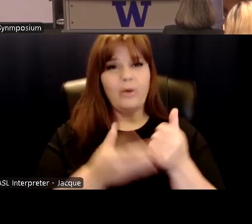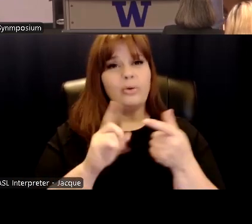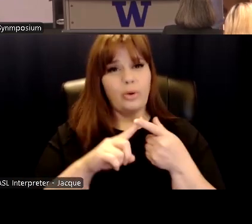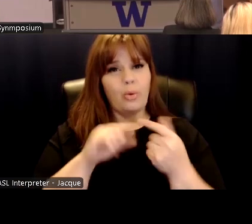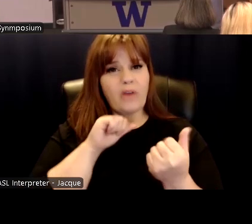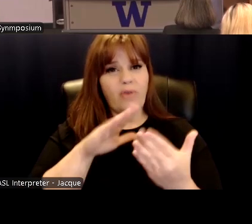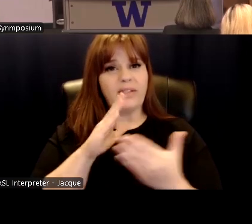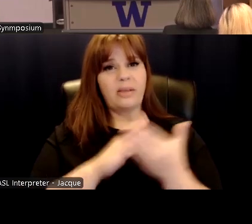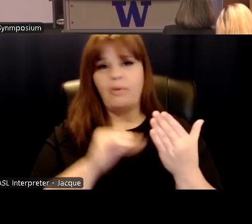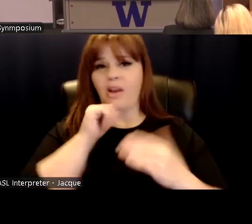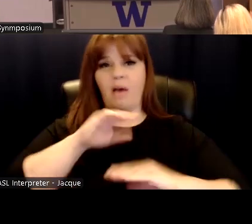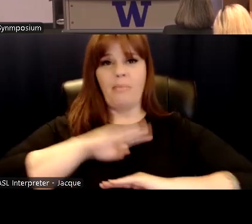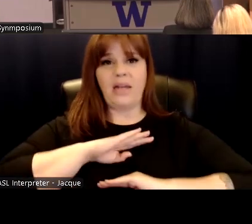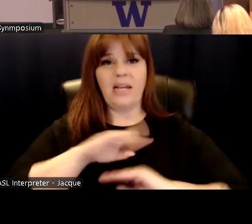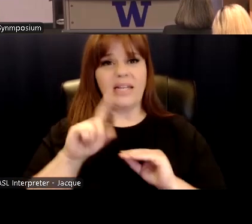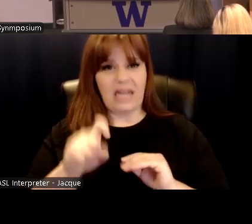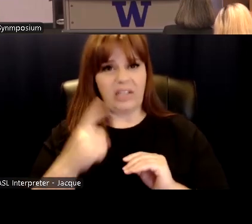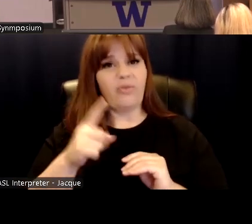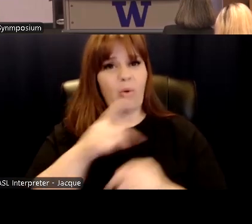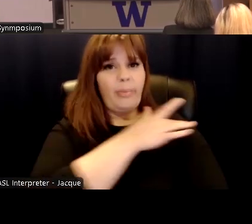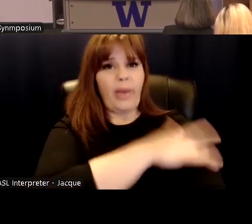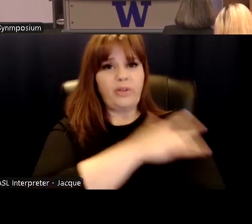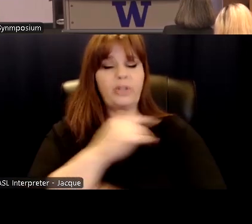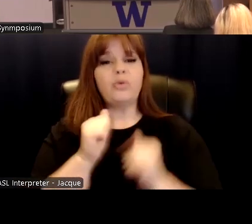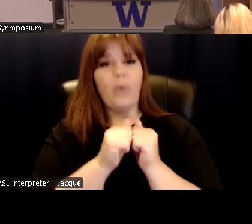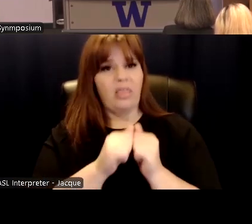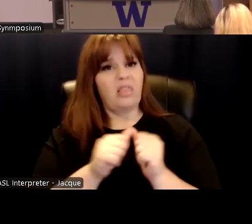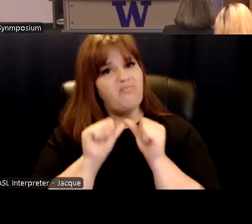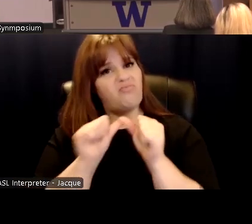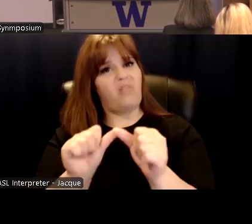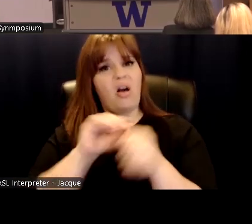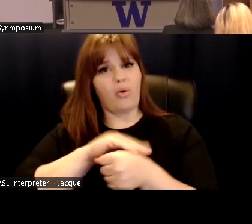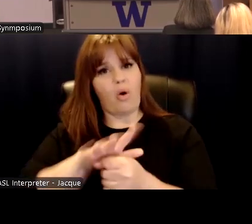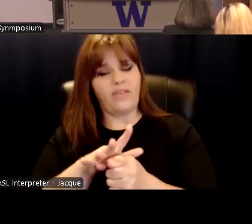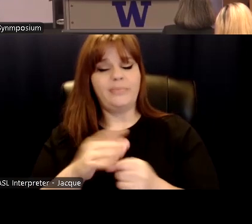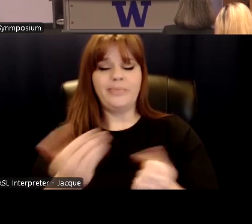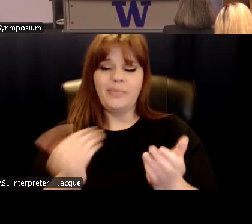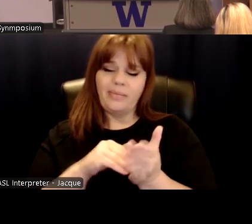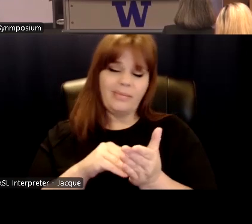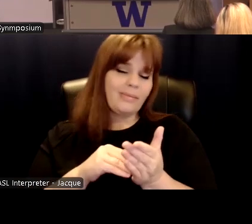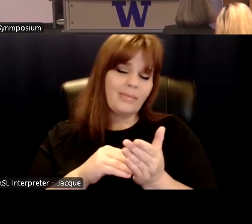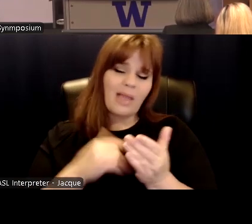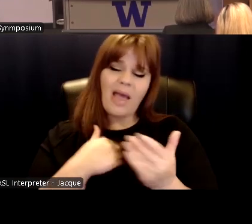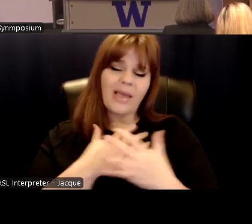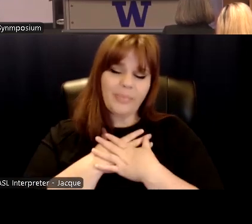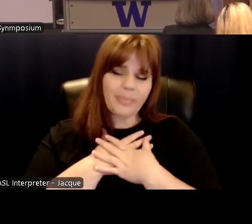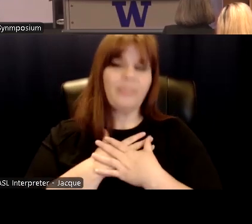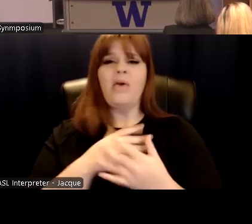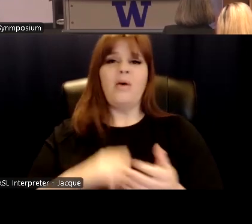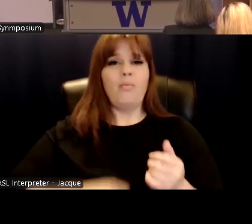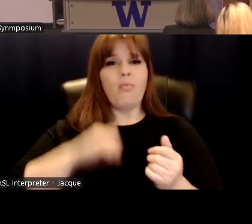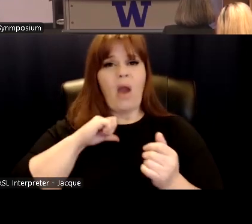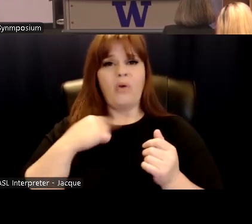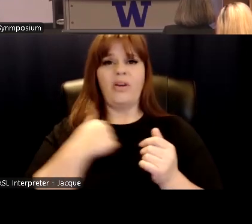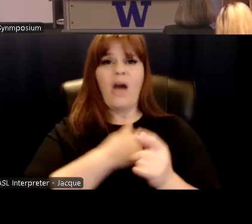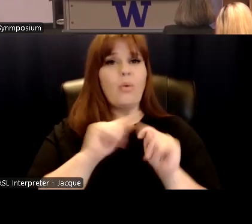of the unmet needs for patients with long COVID. So again, I'm incredibly proud of our